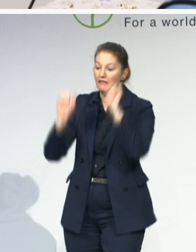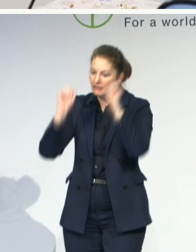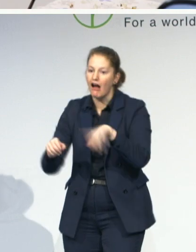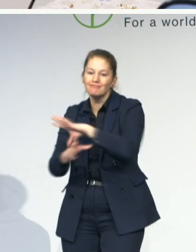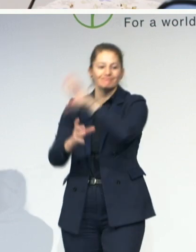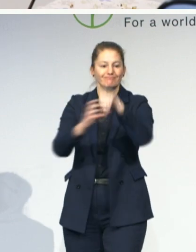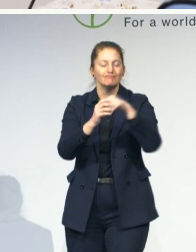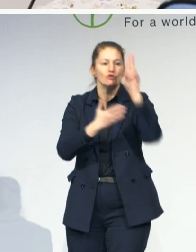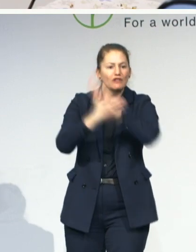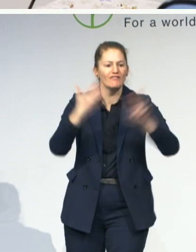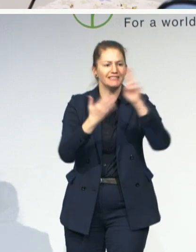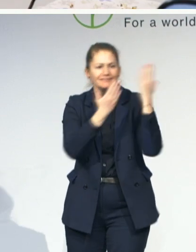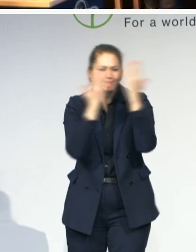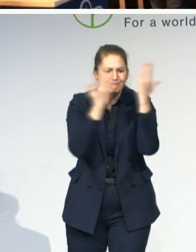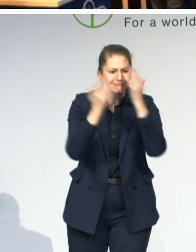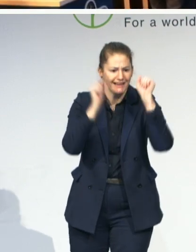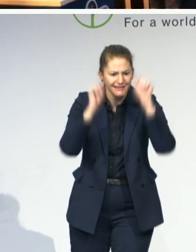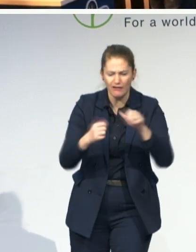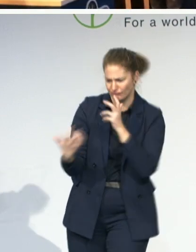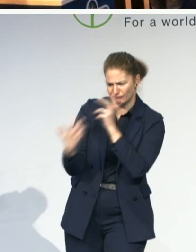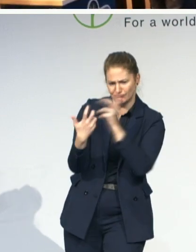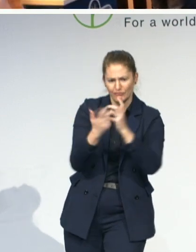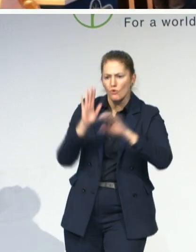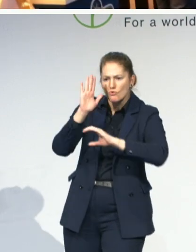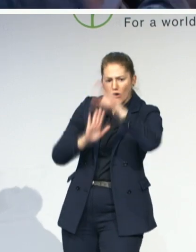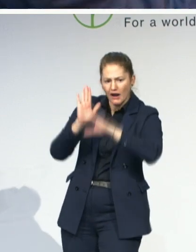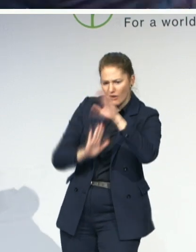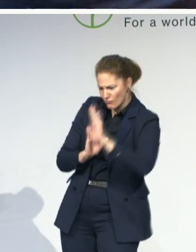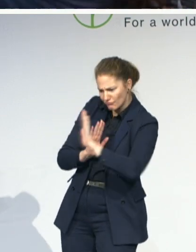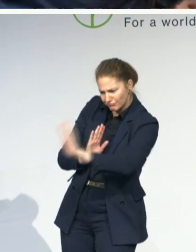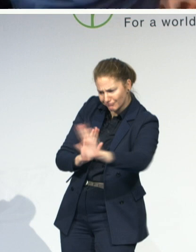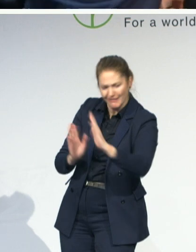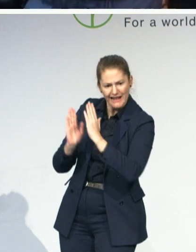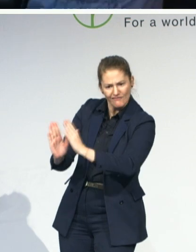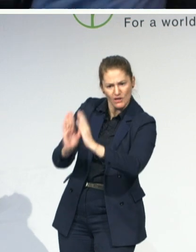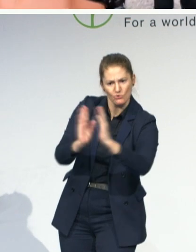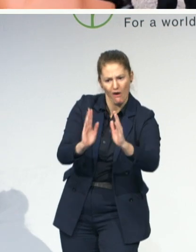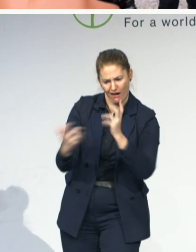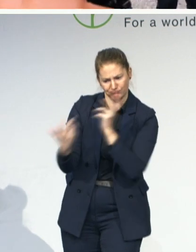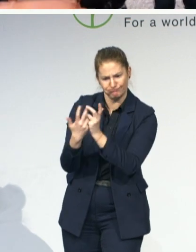personalized curriculum alongside teacher training students.